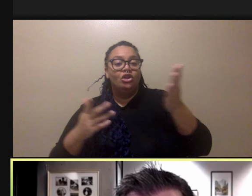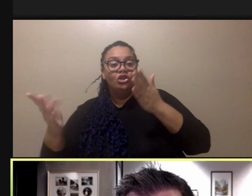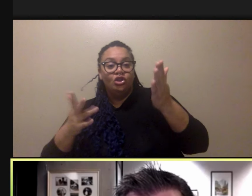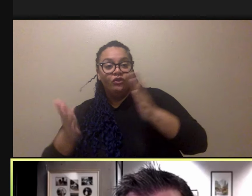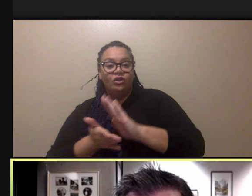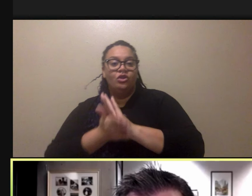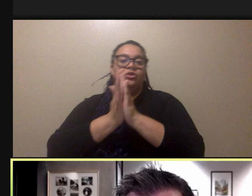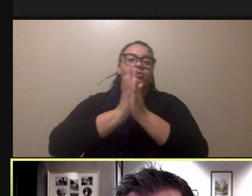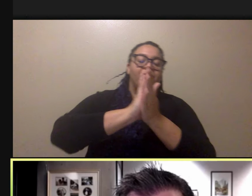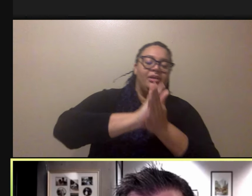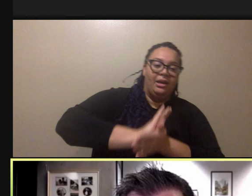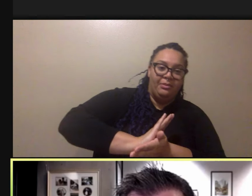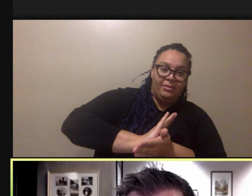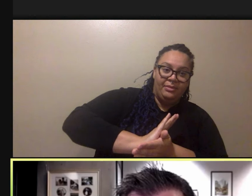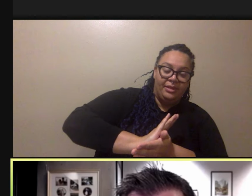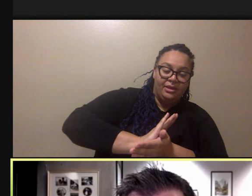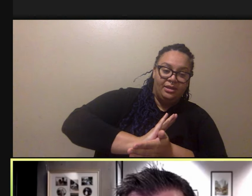turning into